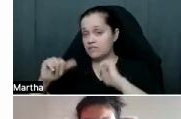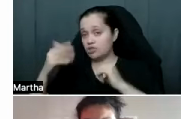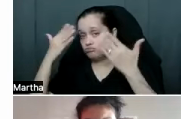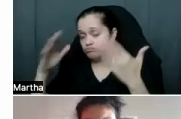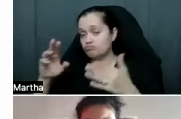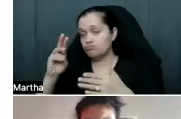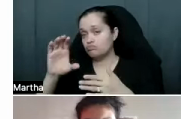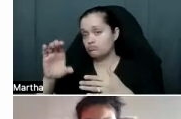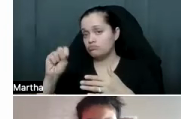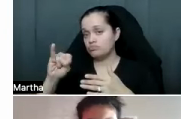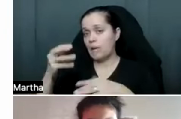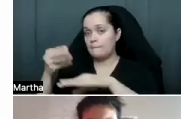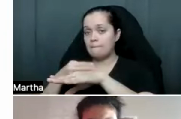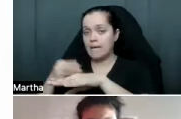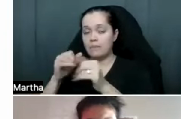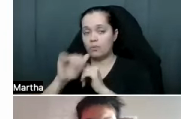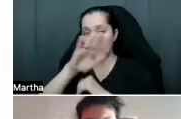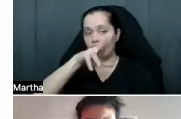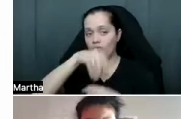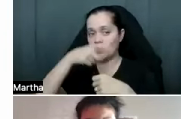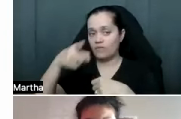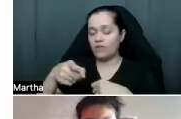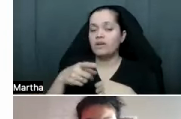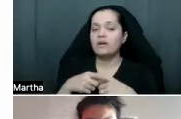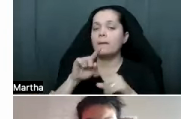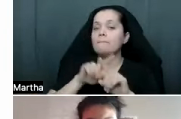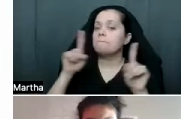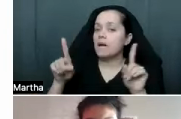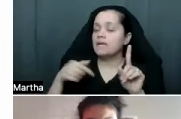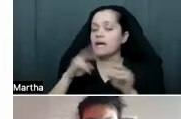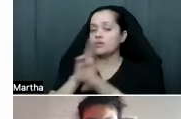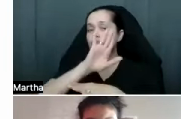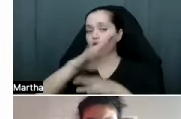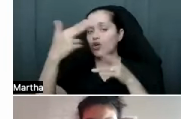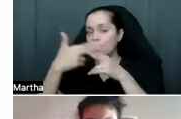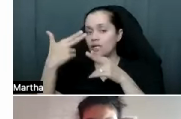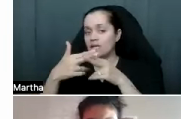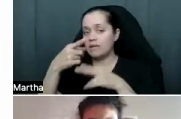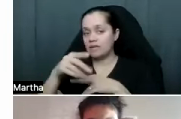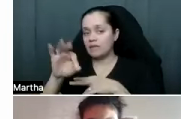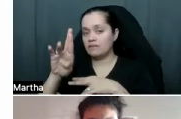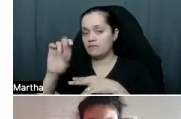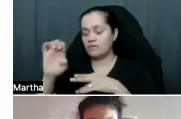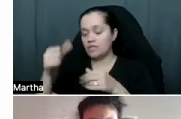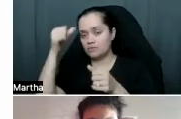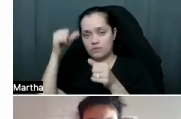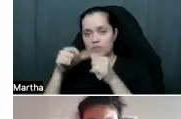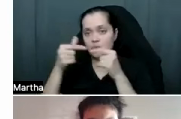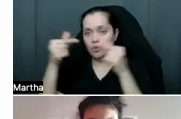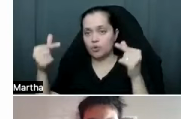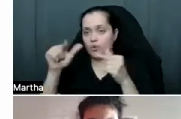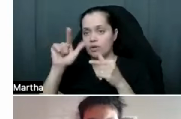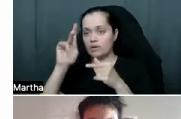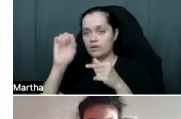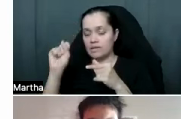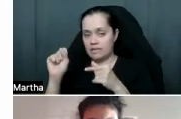CSI Miami with her involved there. But I use her name and this phrase to remember the Great